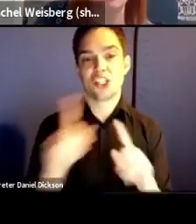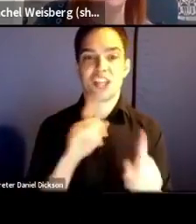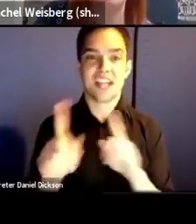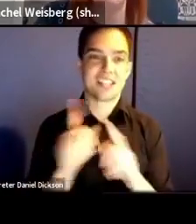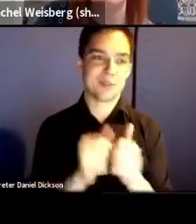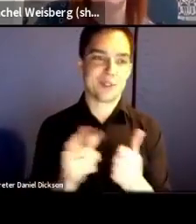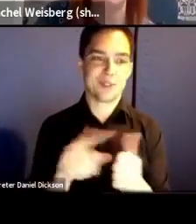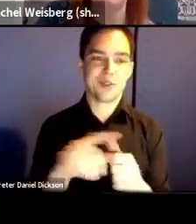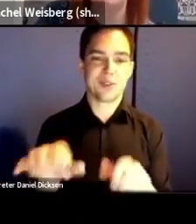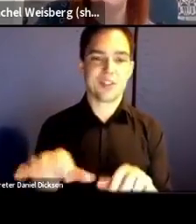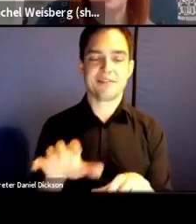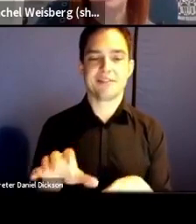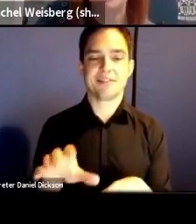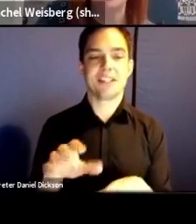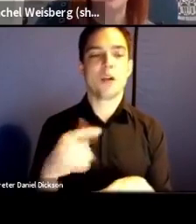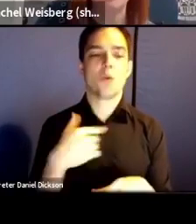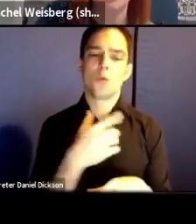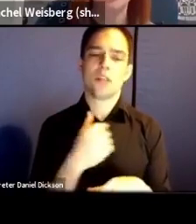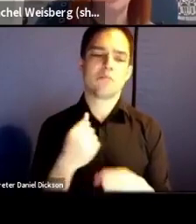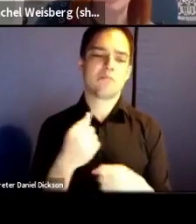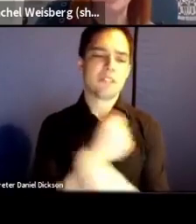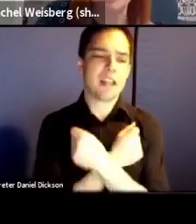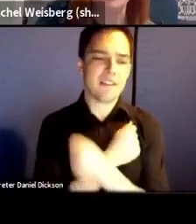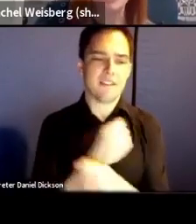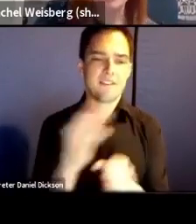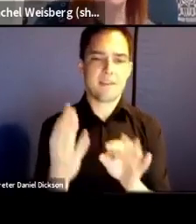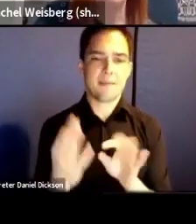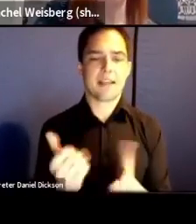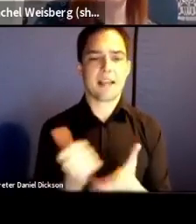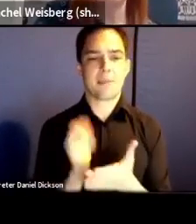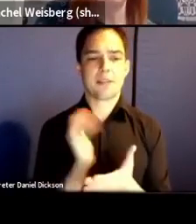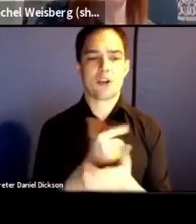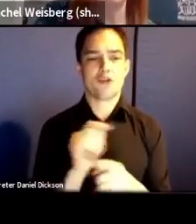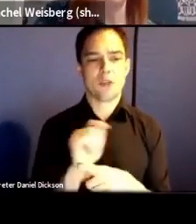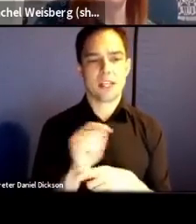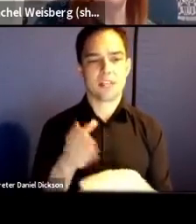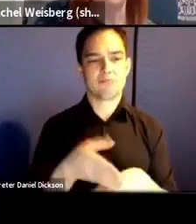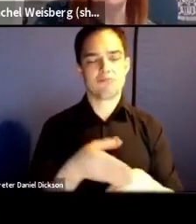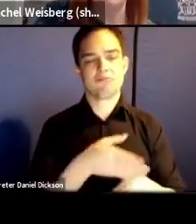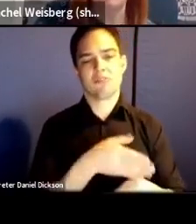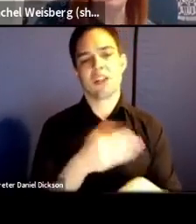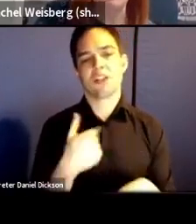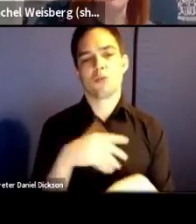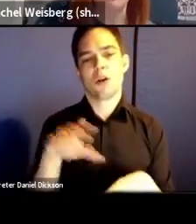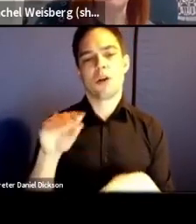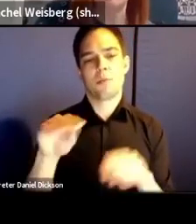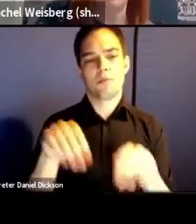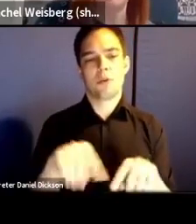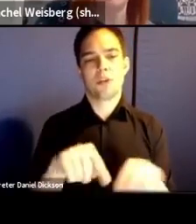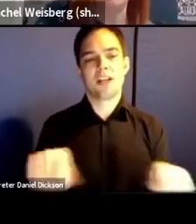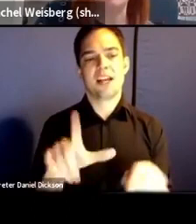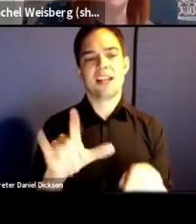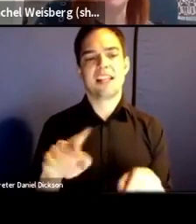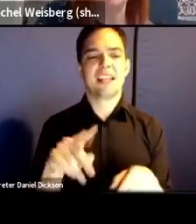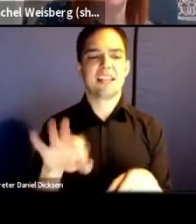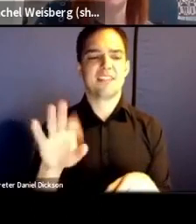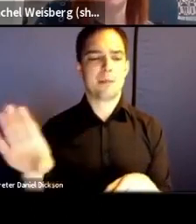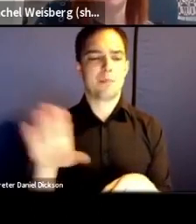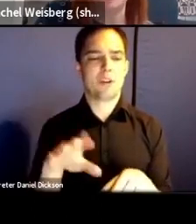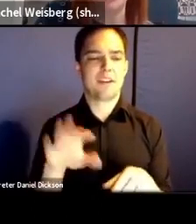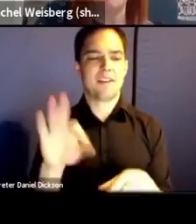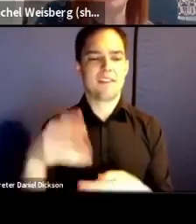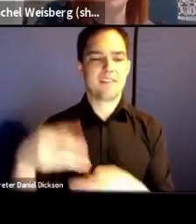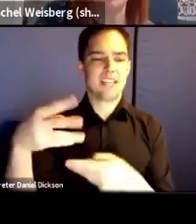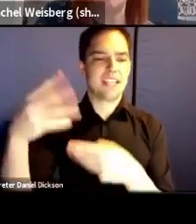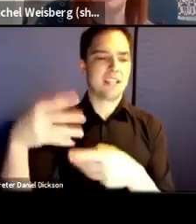that we do really love feedback. It helps us with our trainings. And so we're going to put a link in the Facebook feed. There's also a link